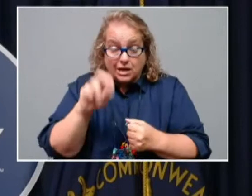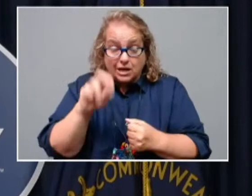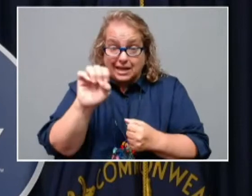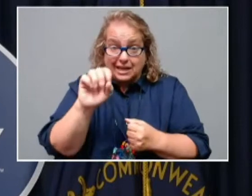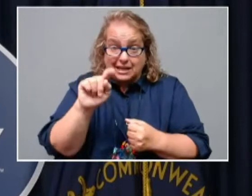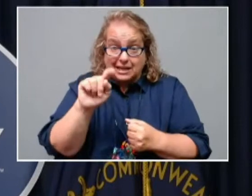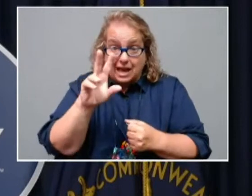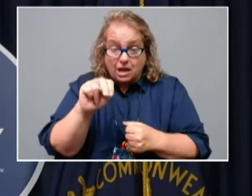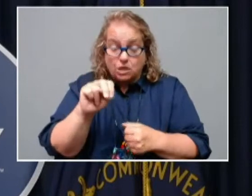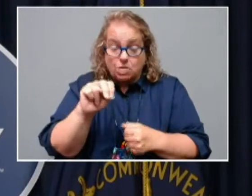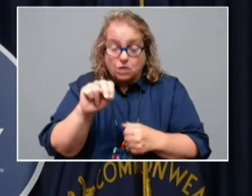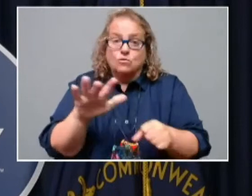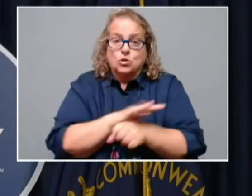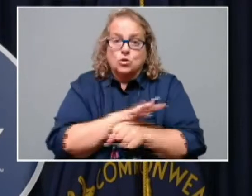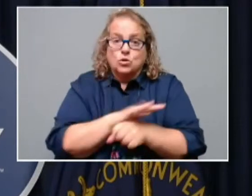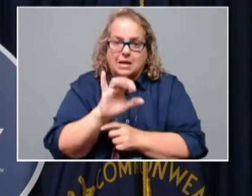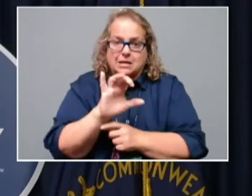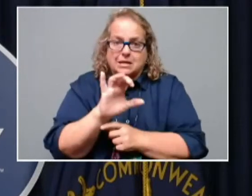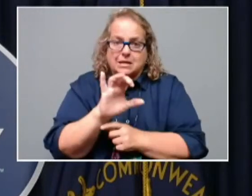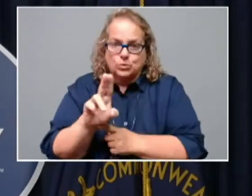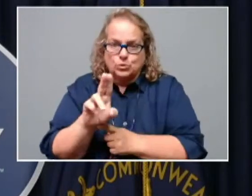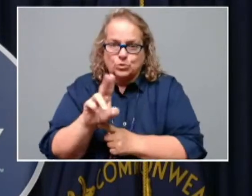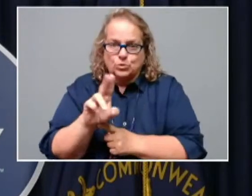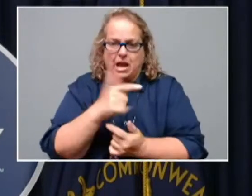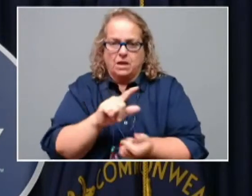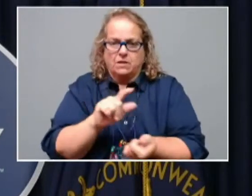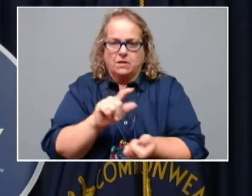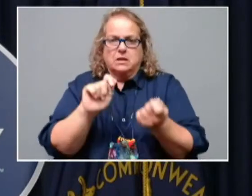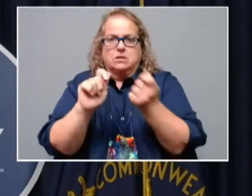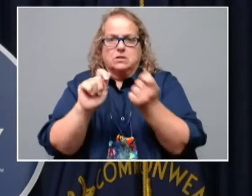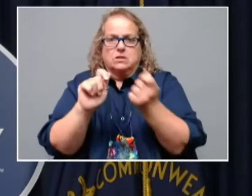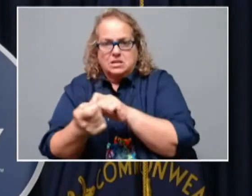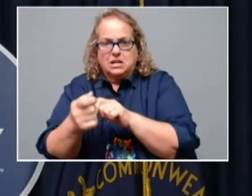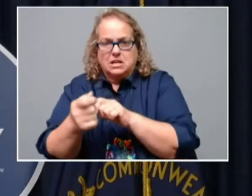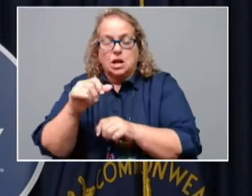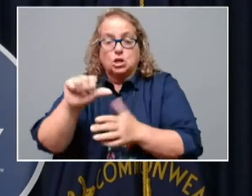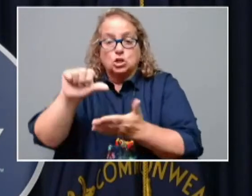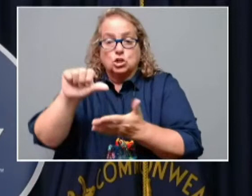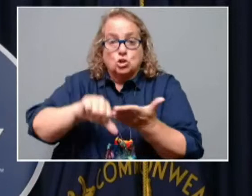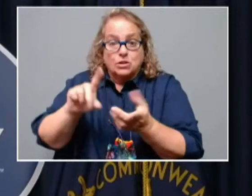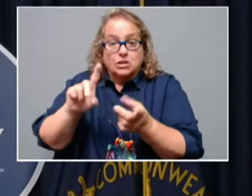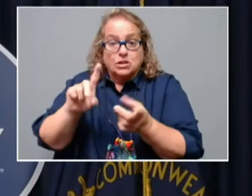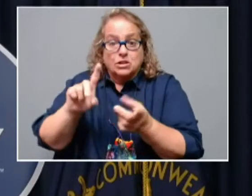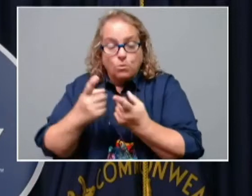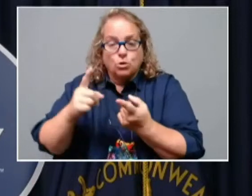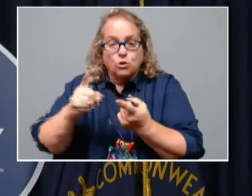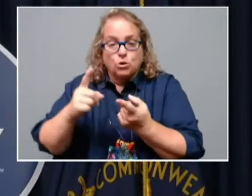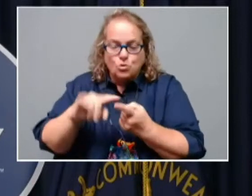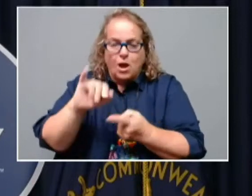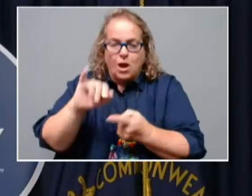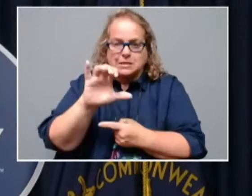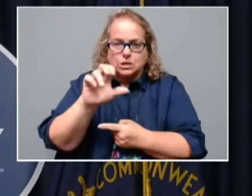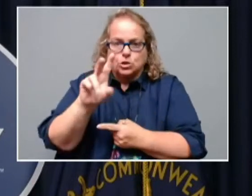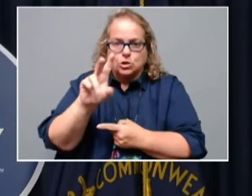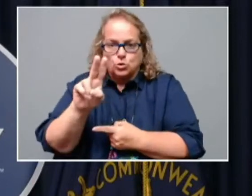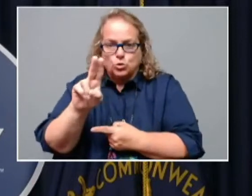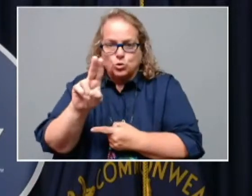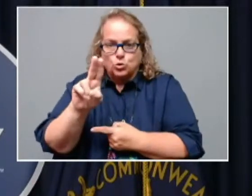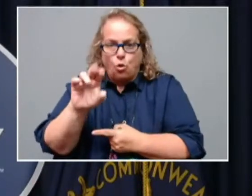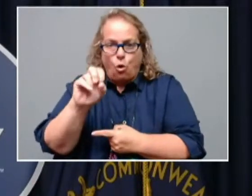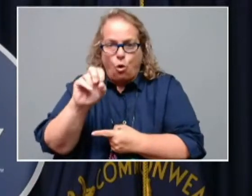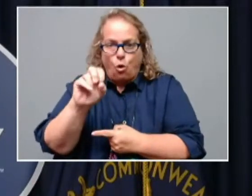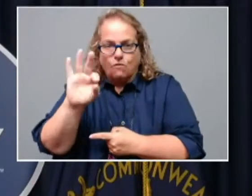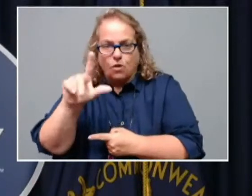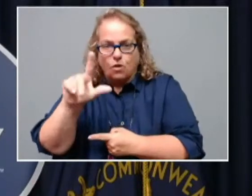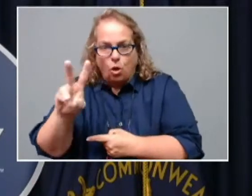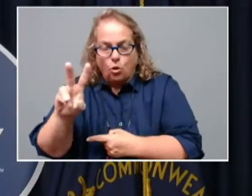same-day surgery into ICU overflow. Jenny Stewart Medical Center is working to set up some new